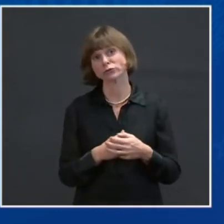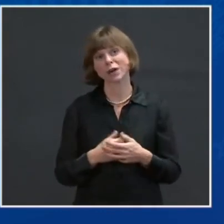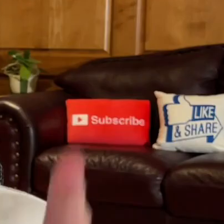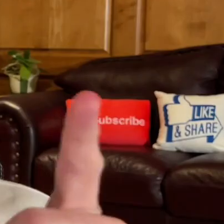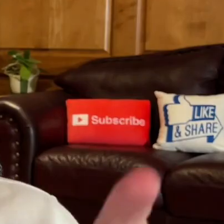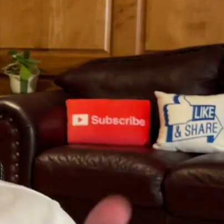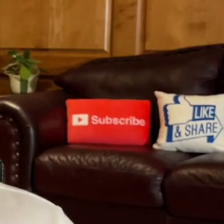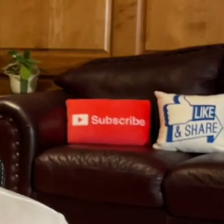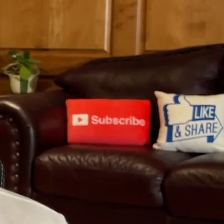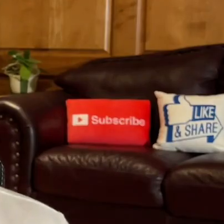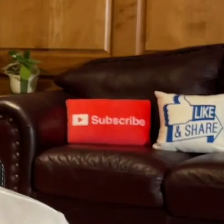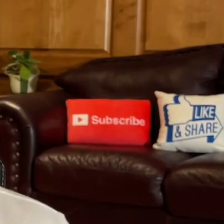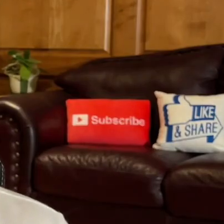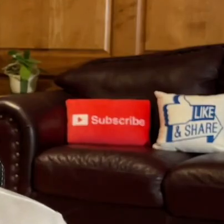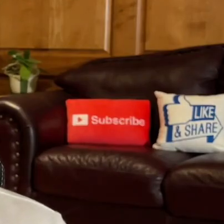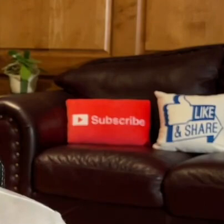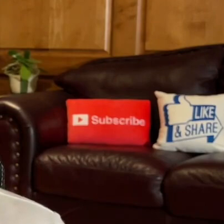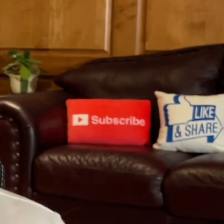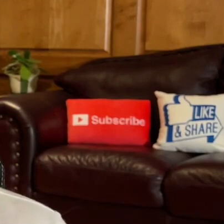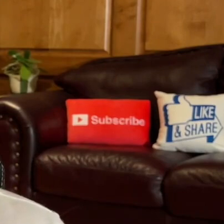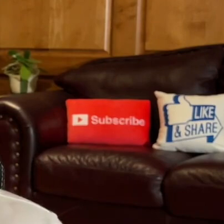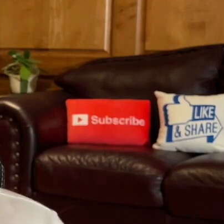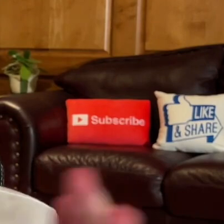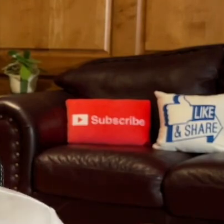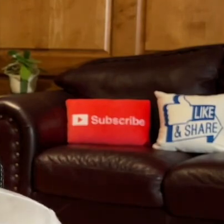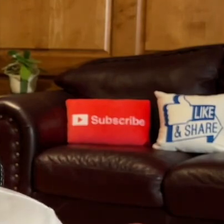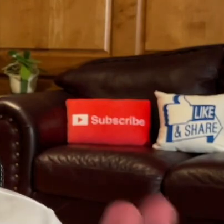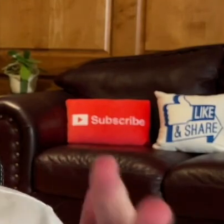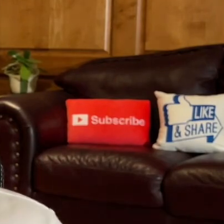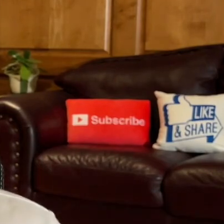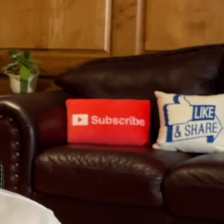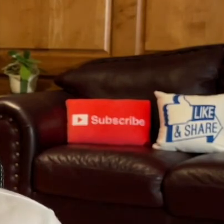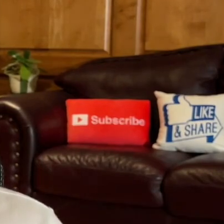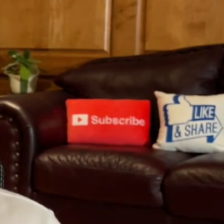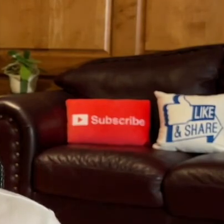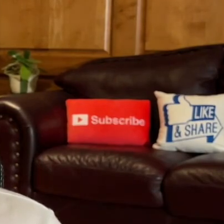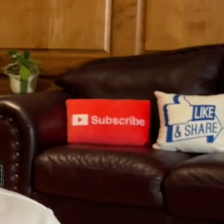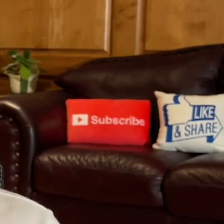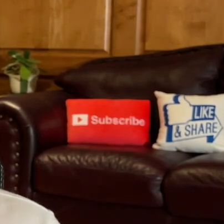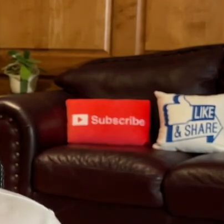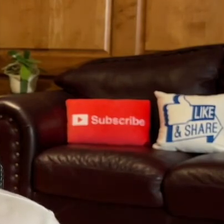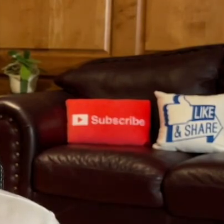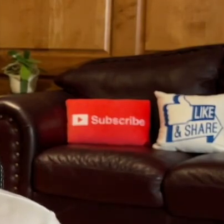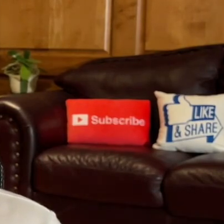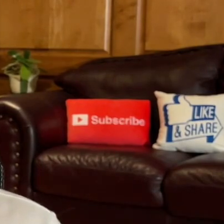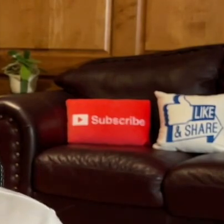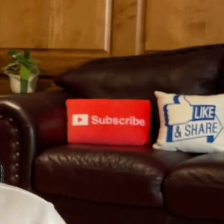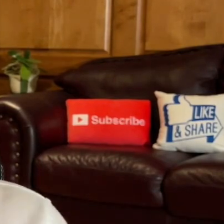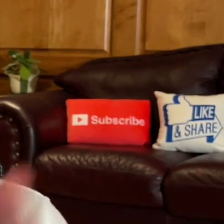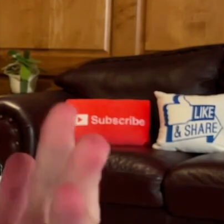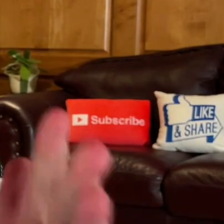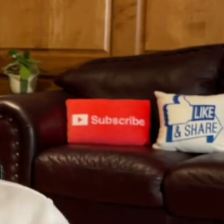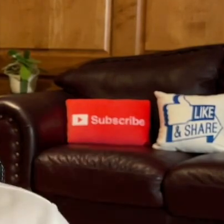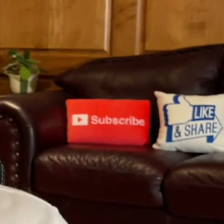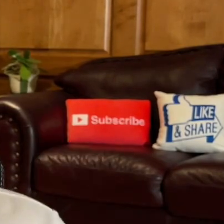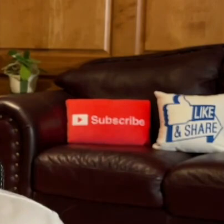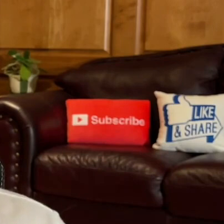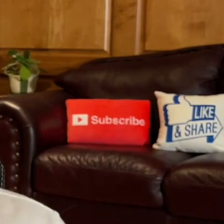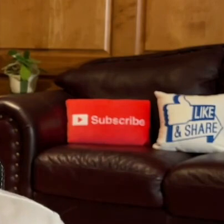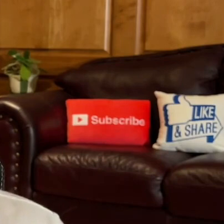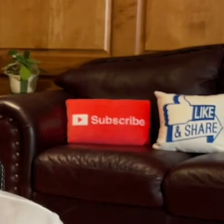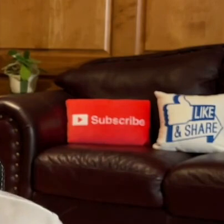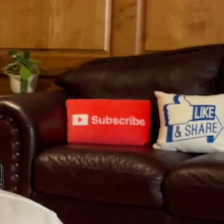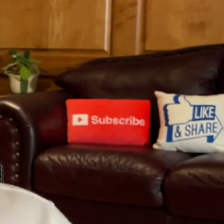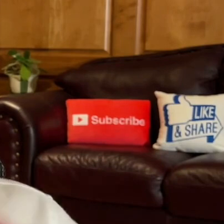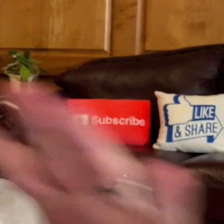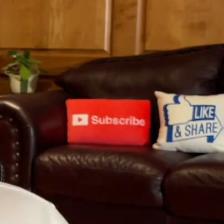from the podium. And that's really going to be one of the key points to getting this third stimulus check officially passed. House Speaker